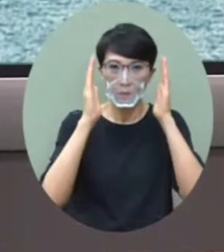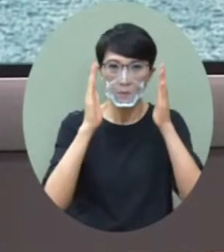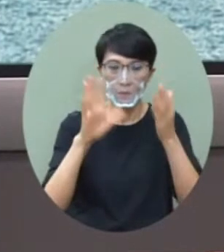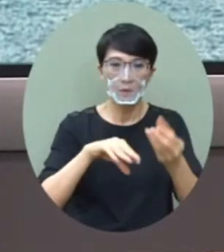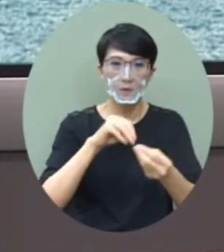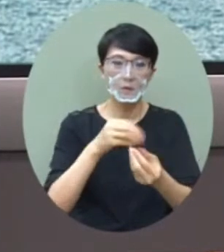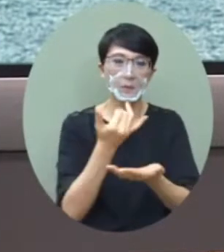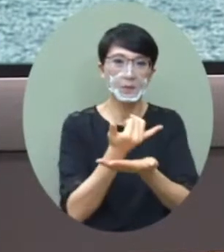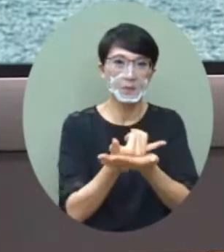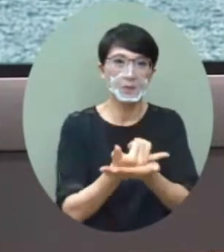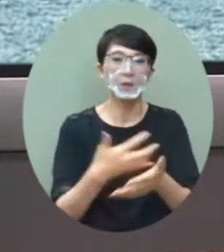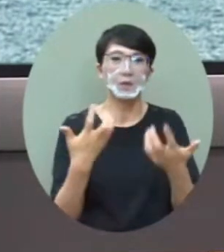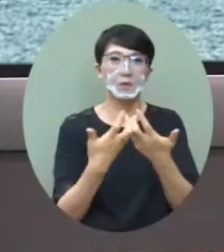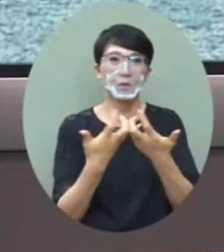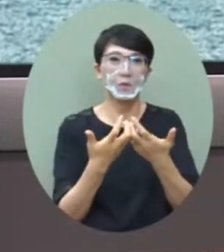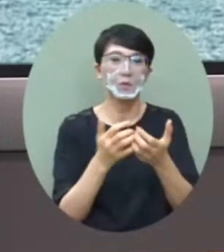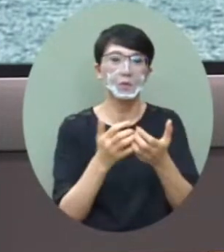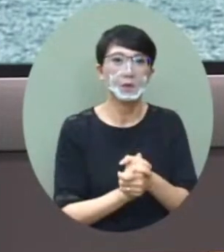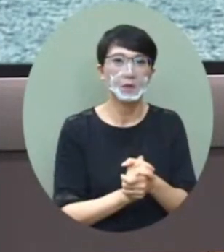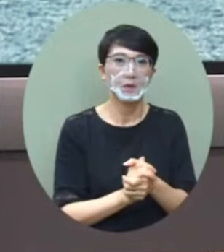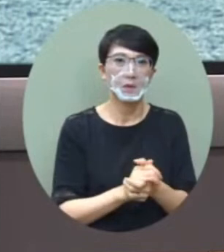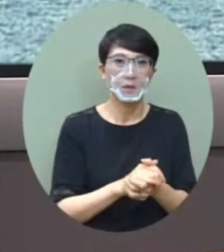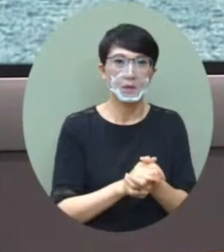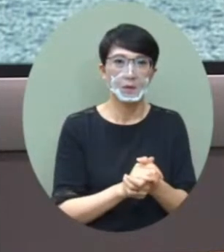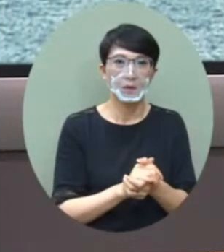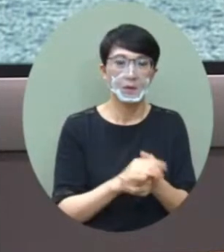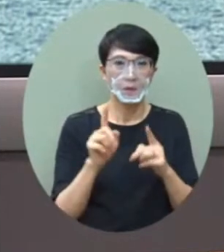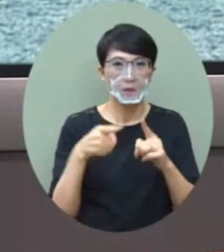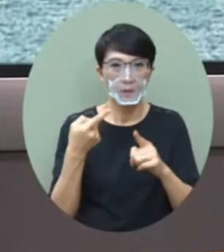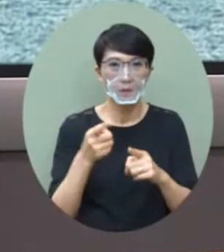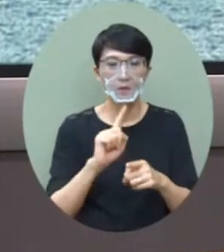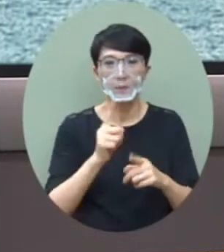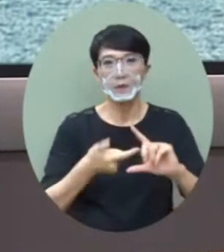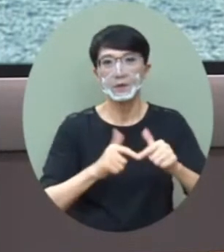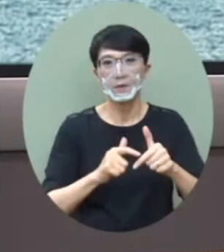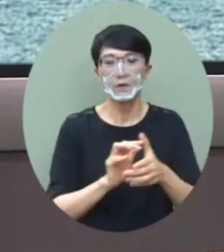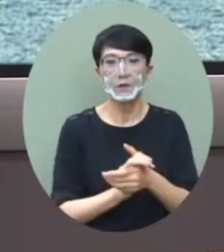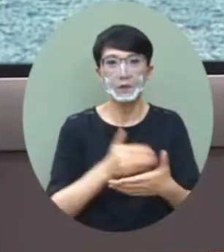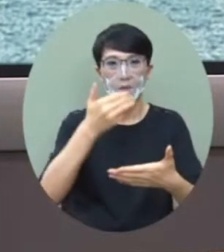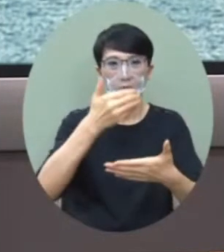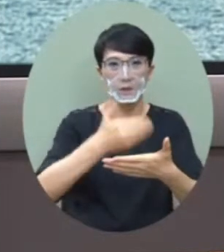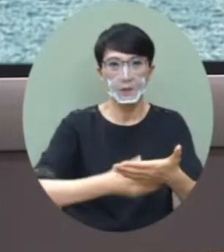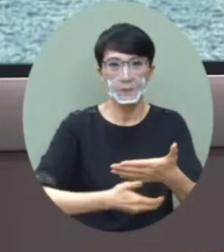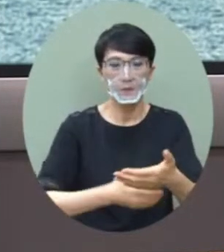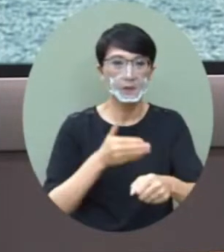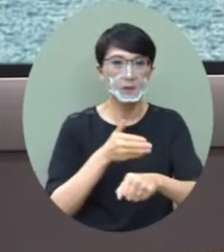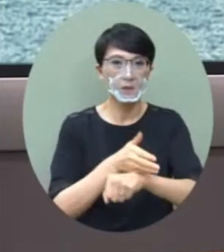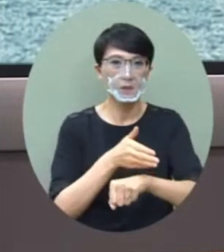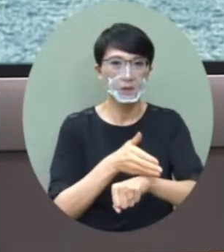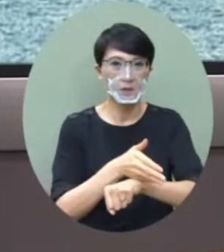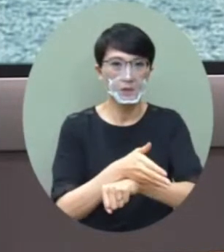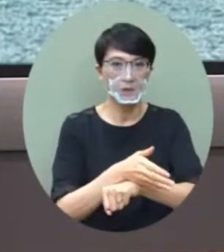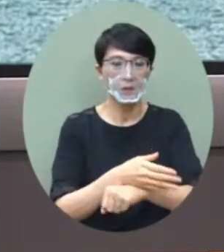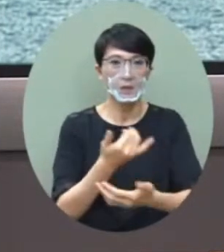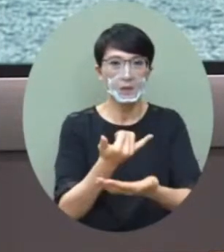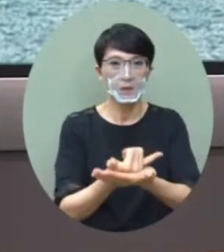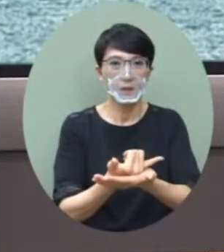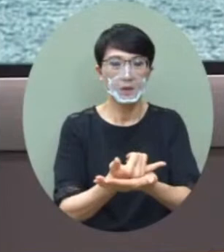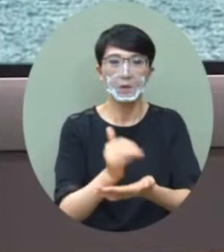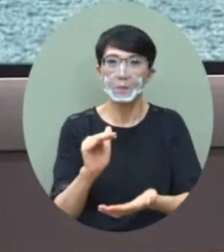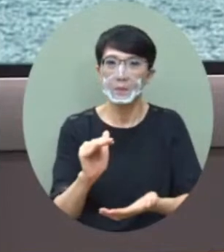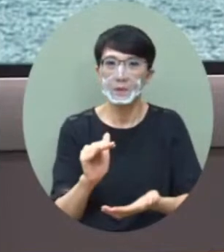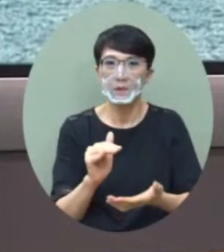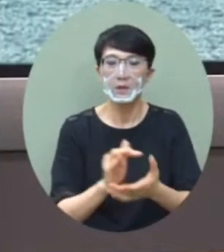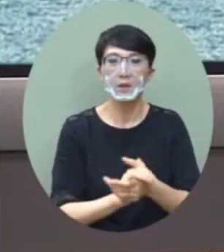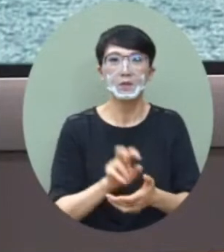the numerator is also high. So we do care for the high death rate, and we are looking